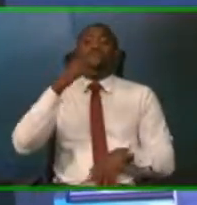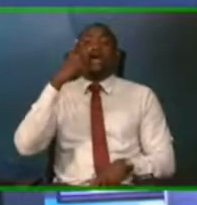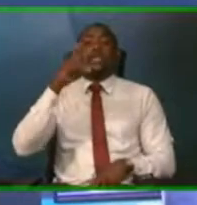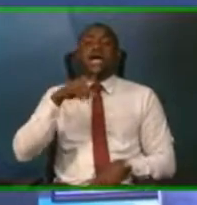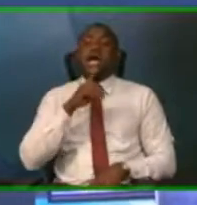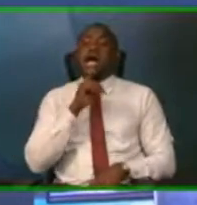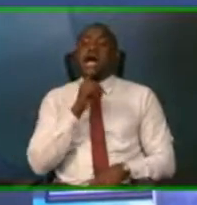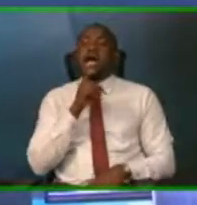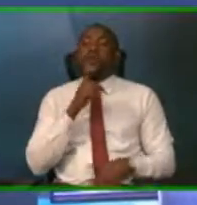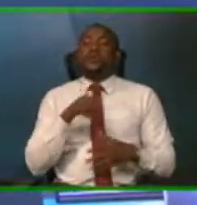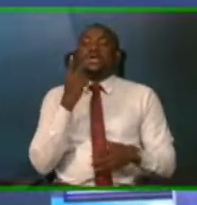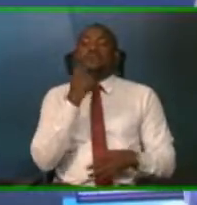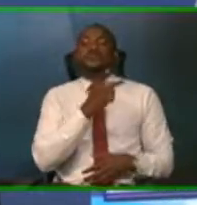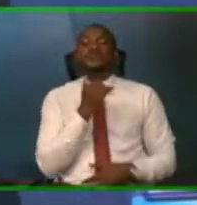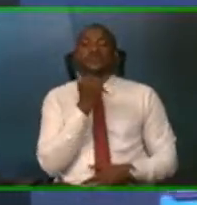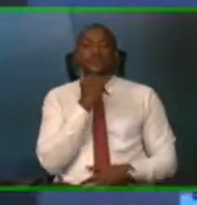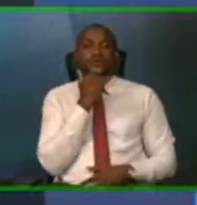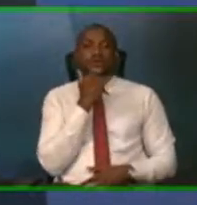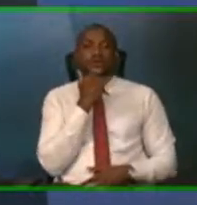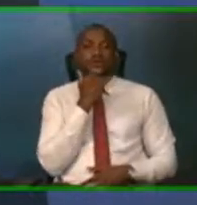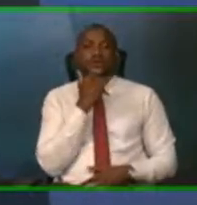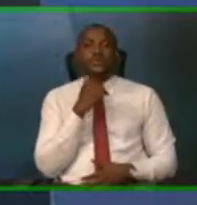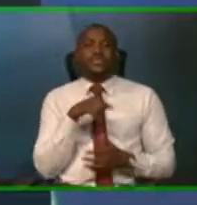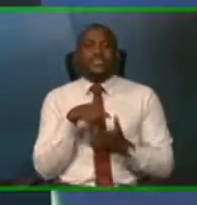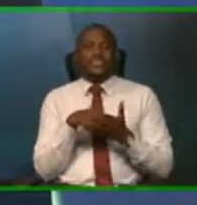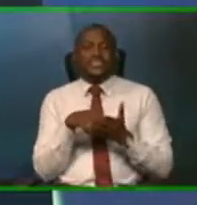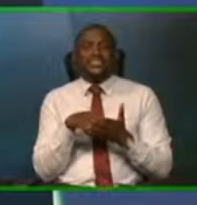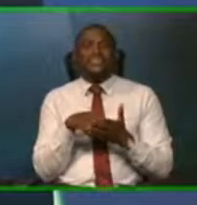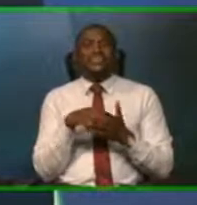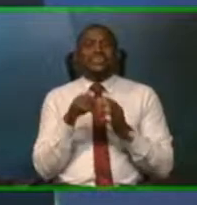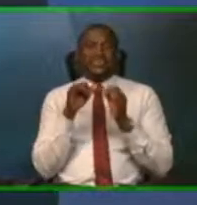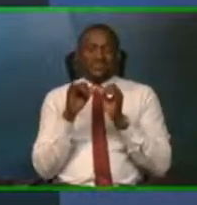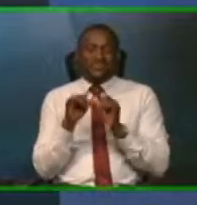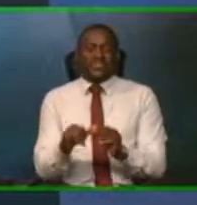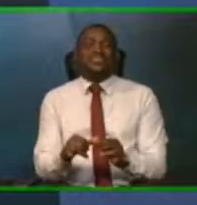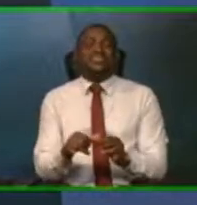was not correct. But this that is written remains, even in the